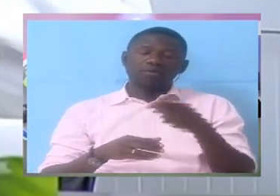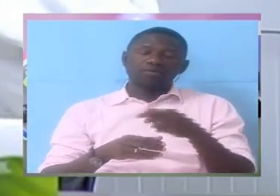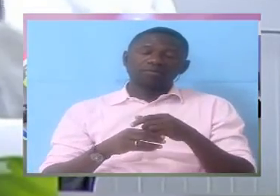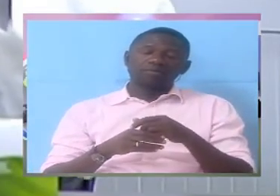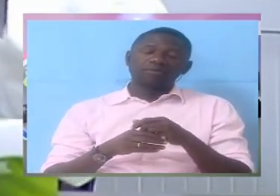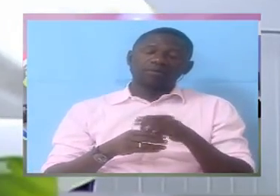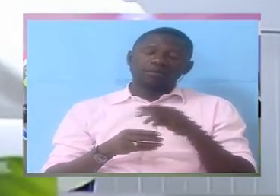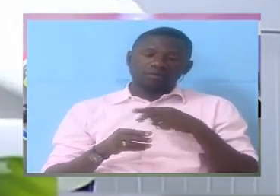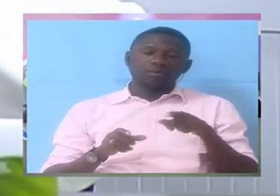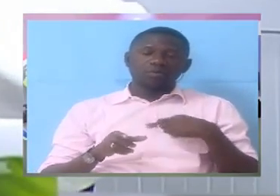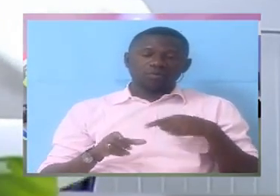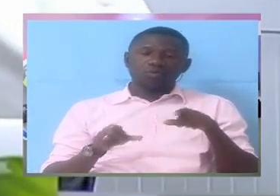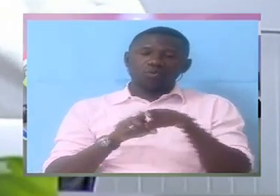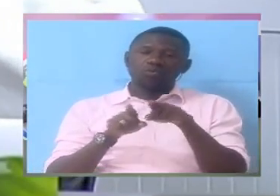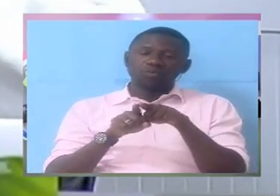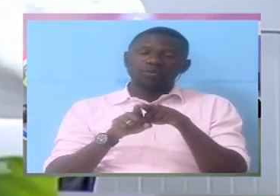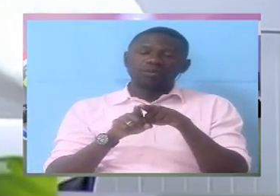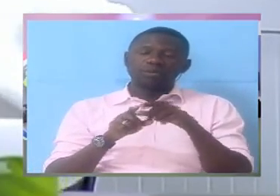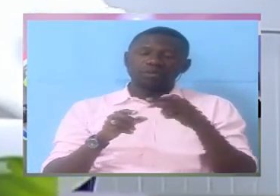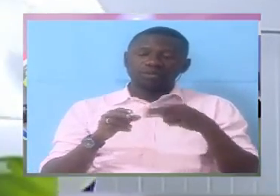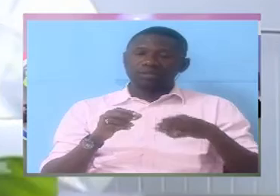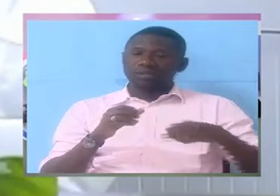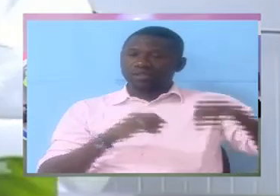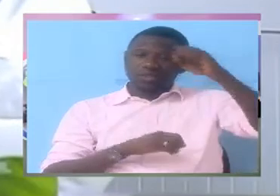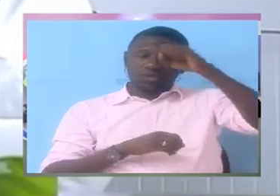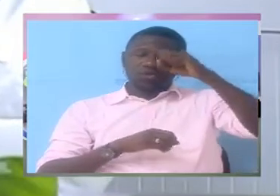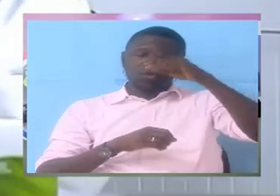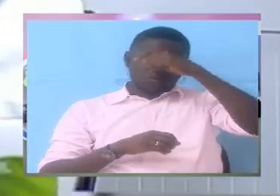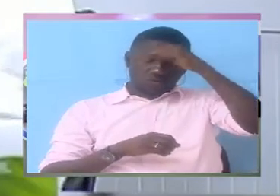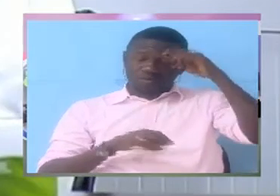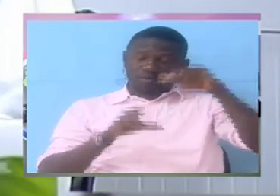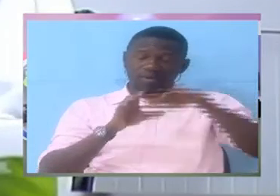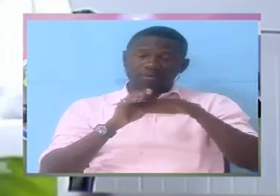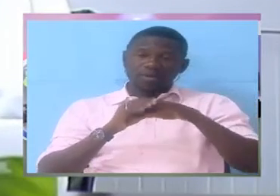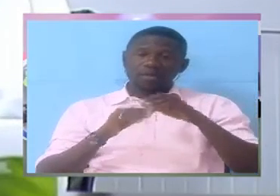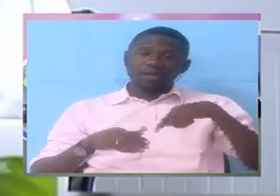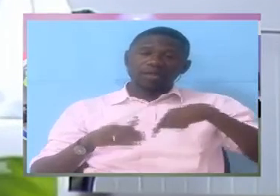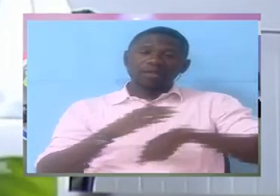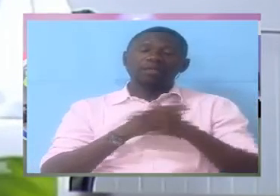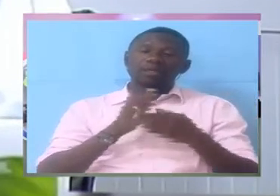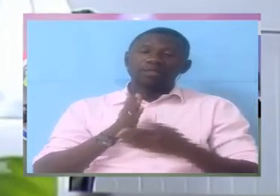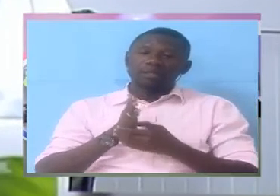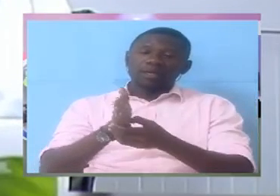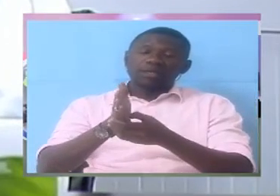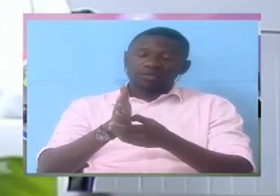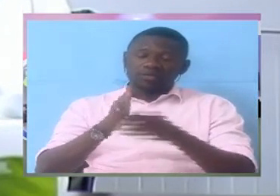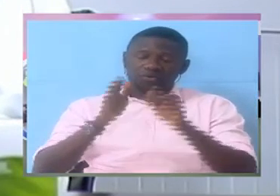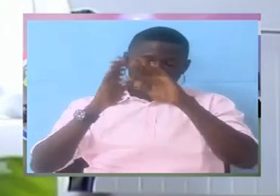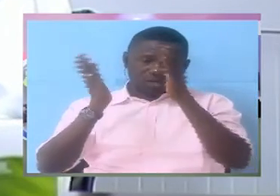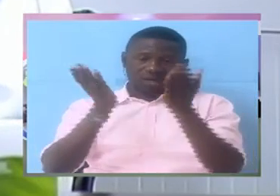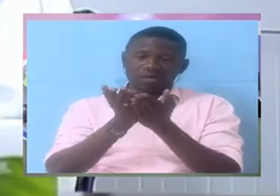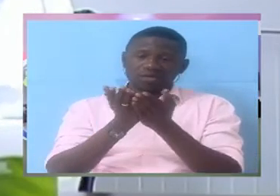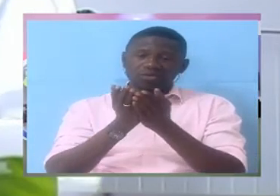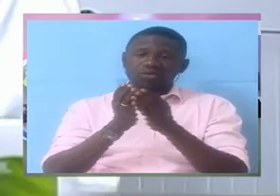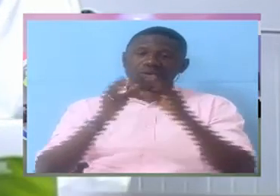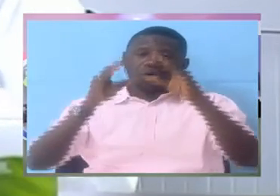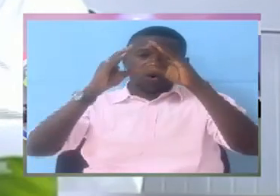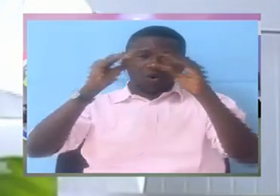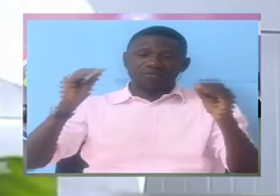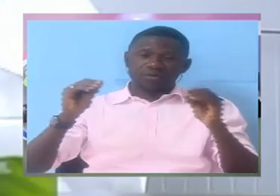was with the senior service chiefs in director general's office upstairs nteni wo nyaton ko lebe director general la office oto